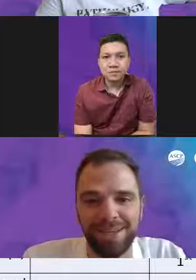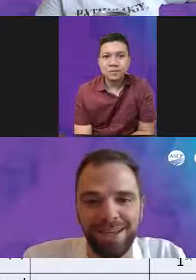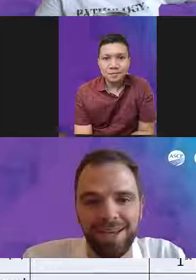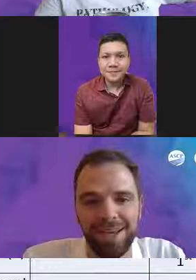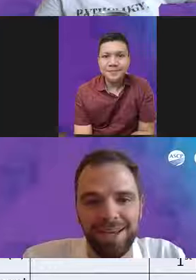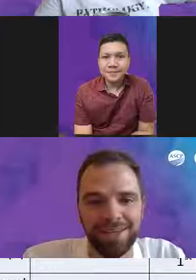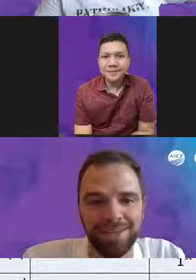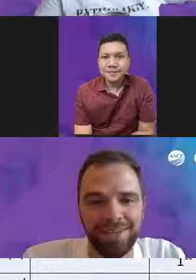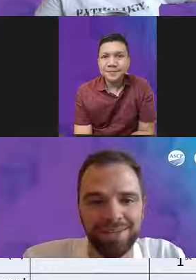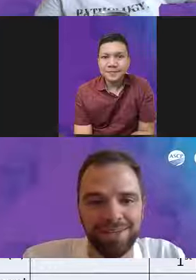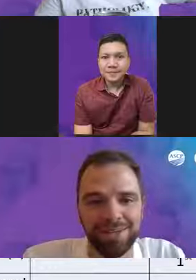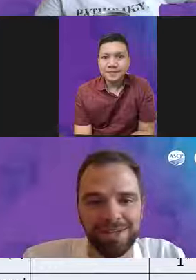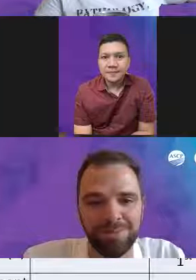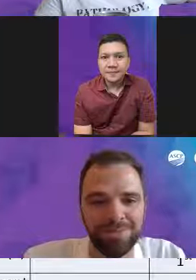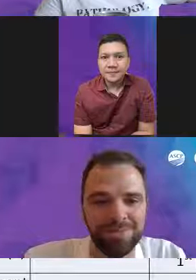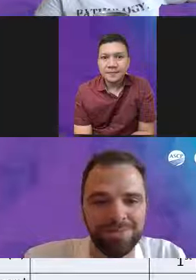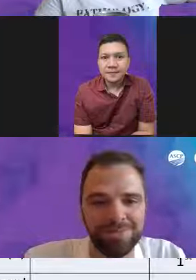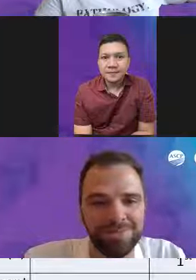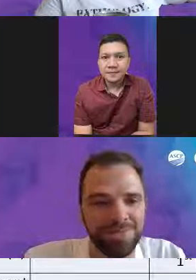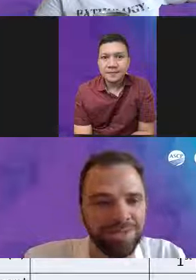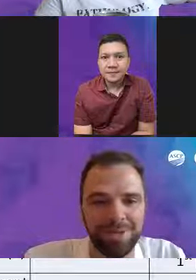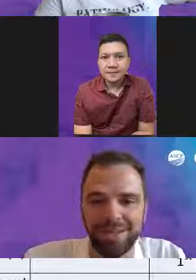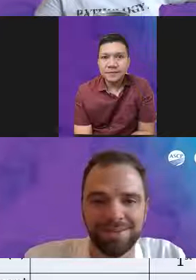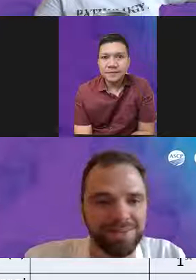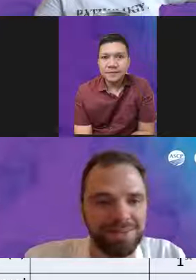hunt. And even